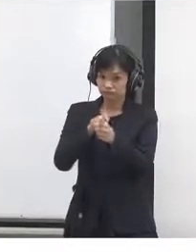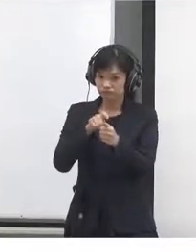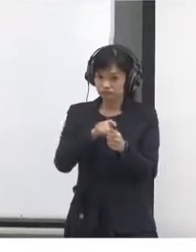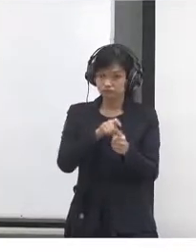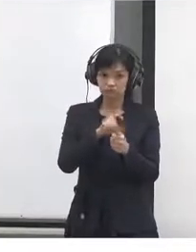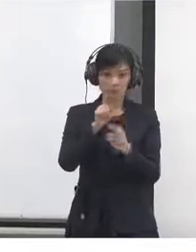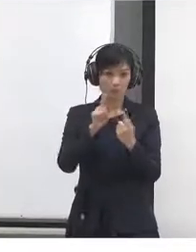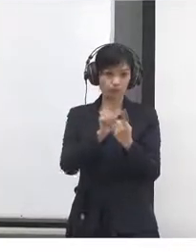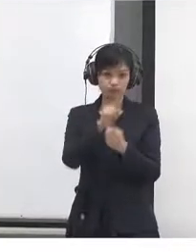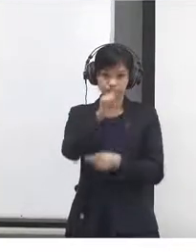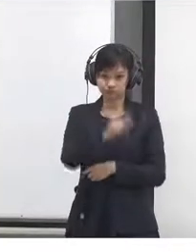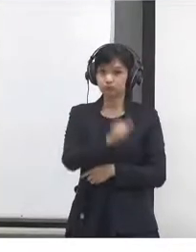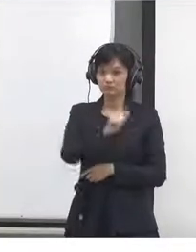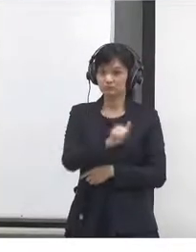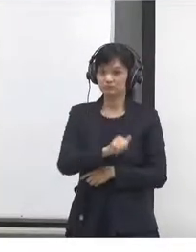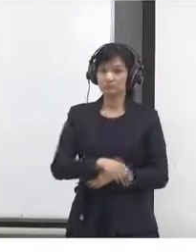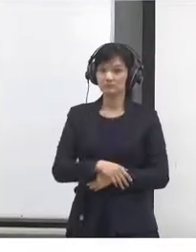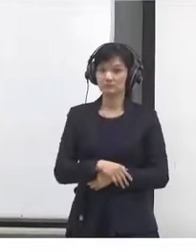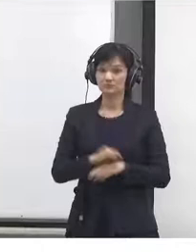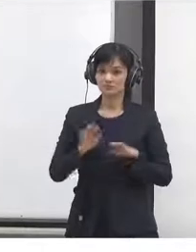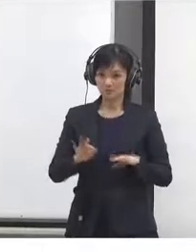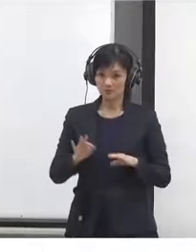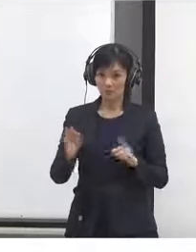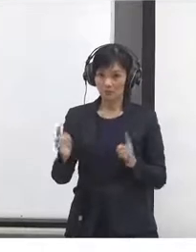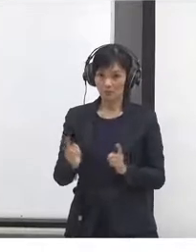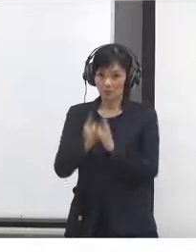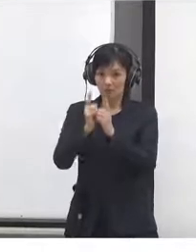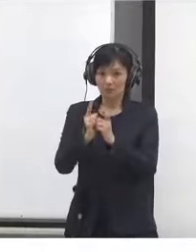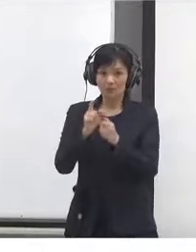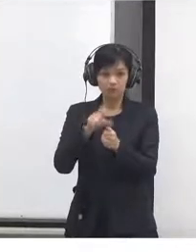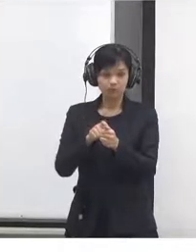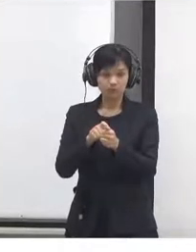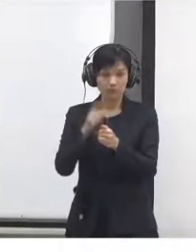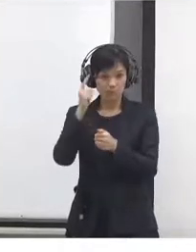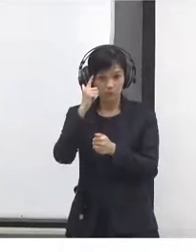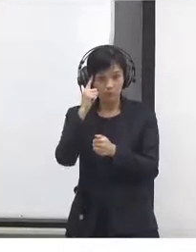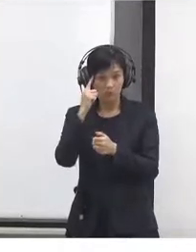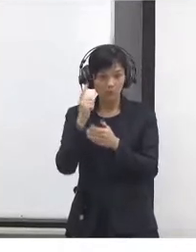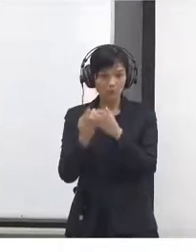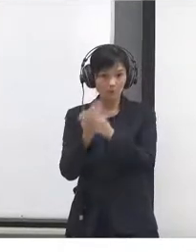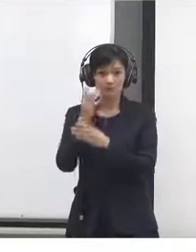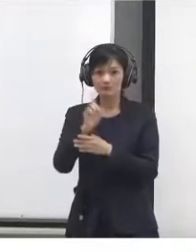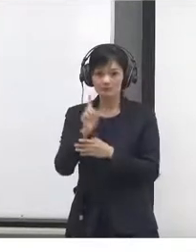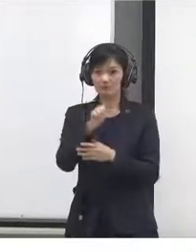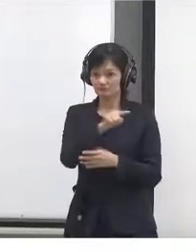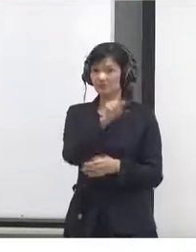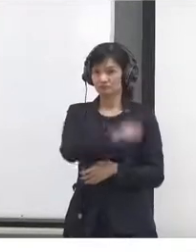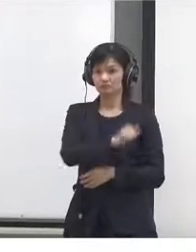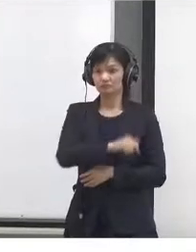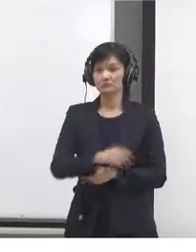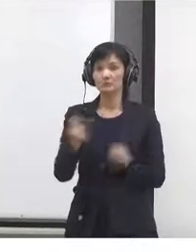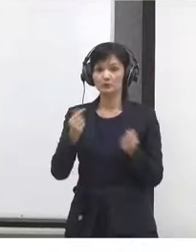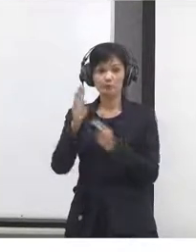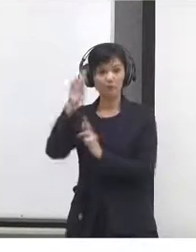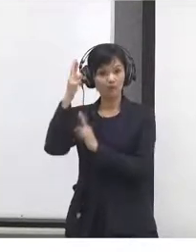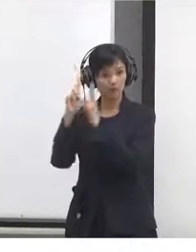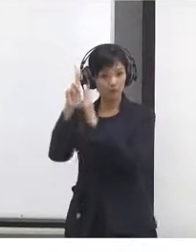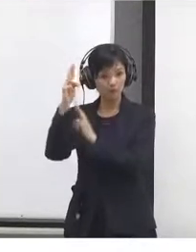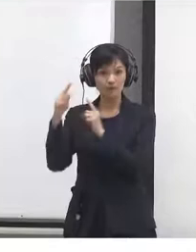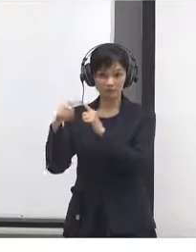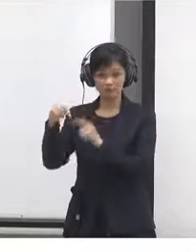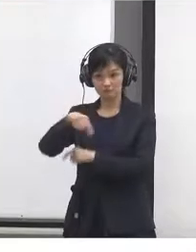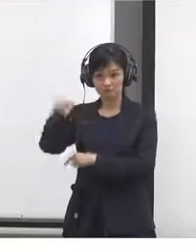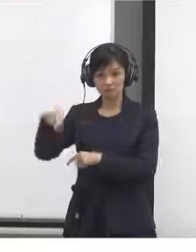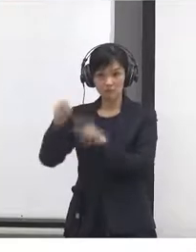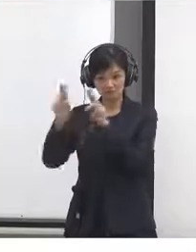in when we were in Okinawa, there are several like local people. They are not coder. They don't know how to build tools,